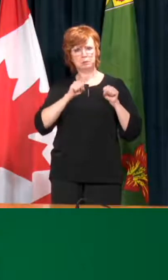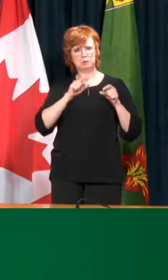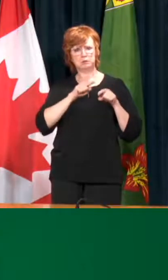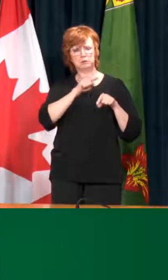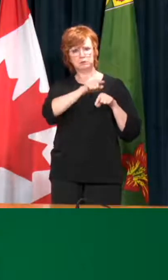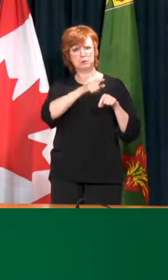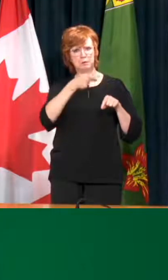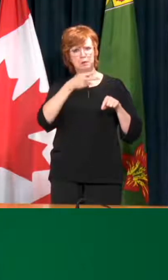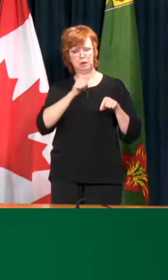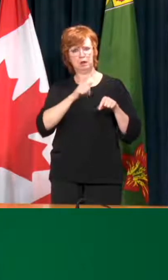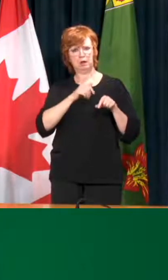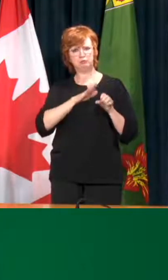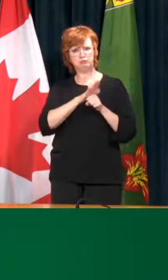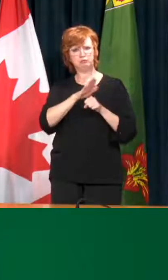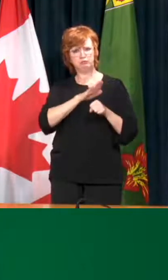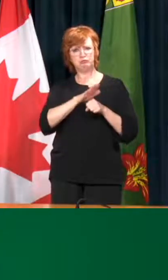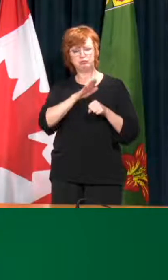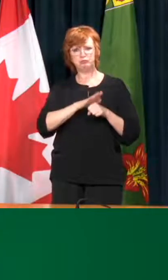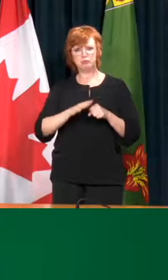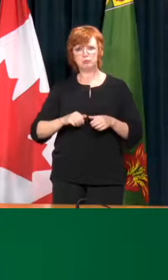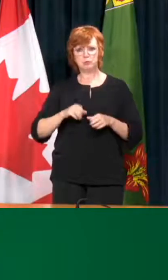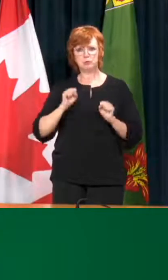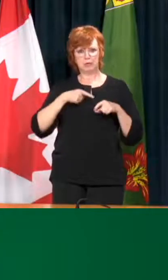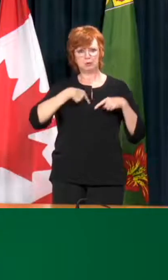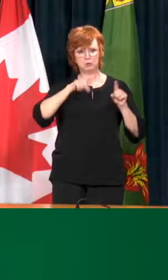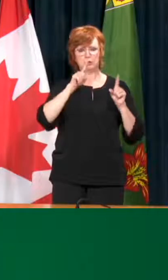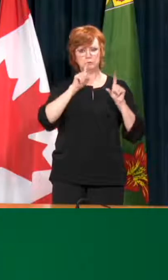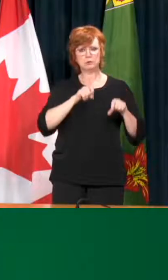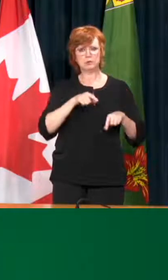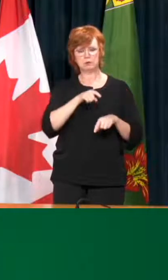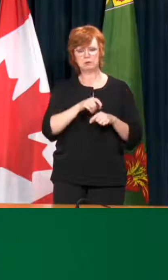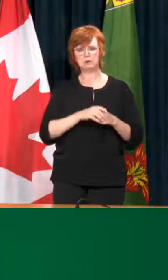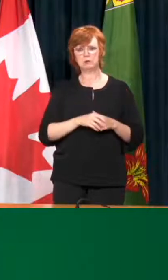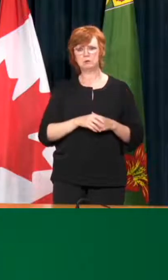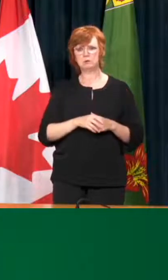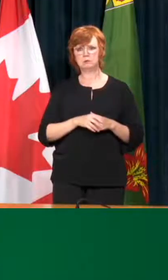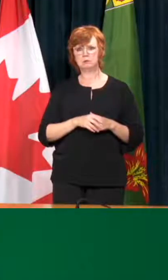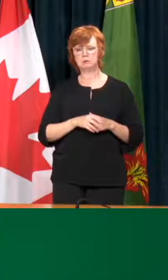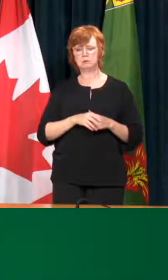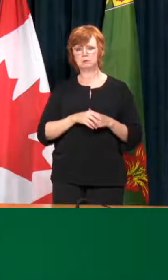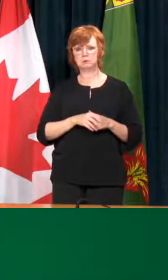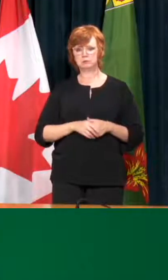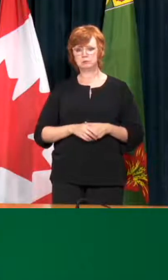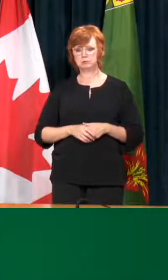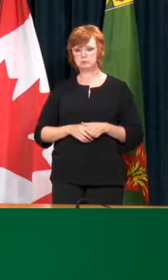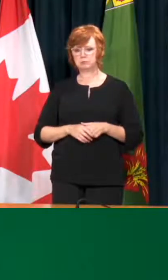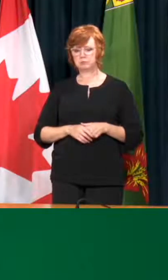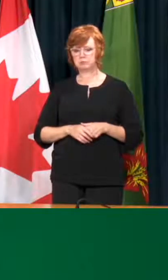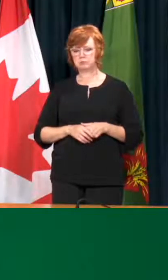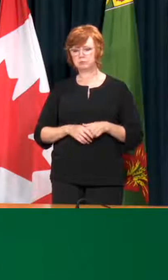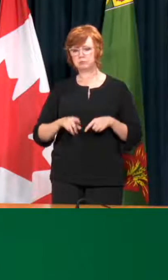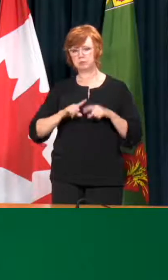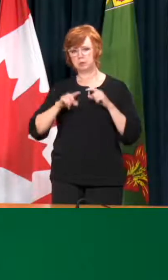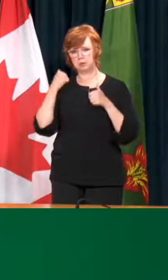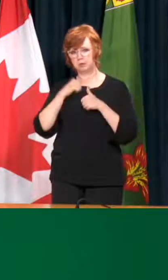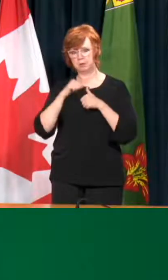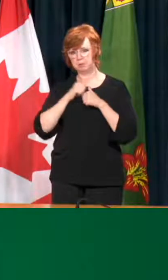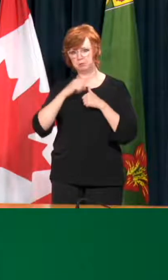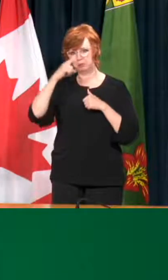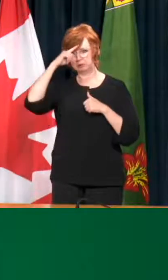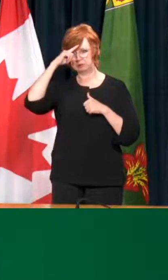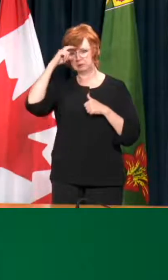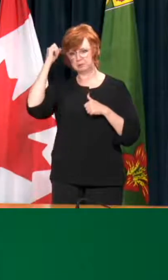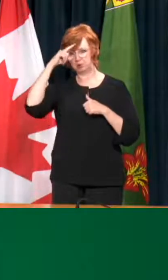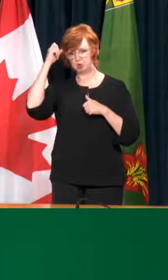There's adequate capacity to follow up cases and contacts. But again, we have to remember that right now it's summer and we need to get used to